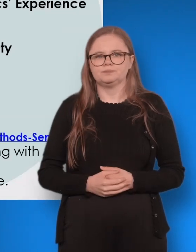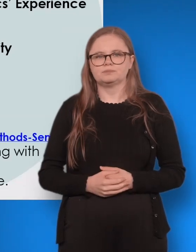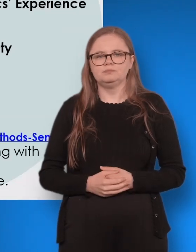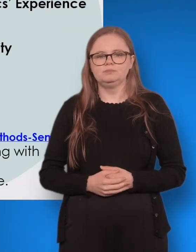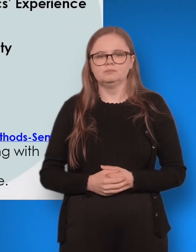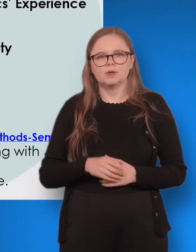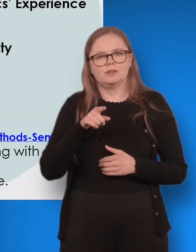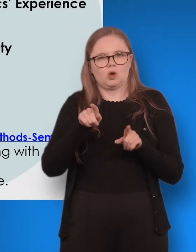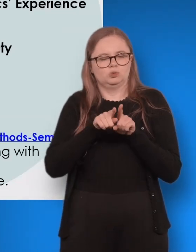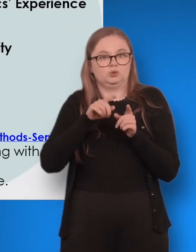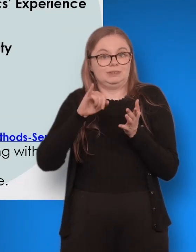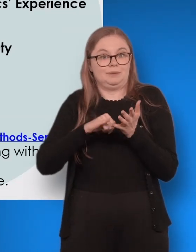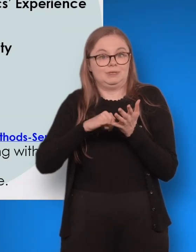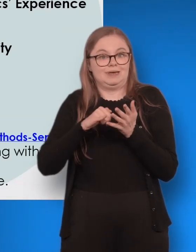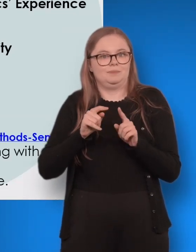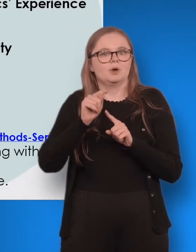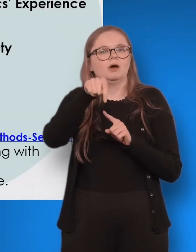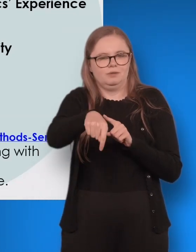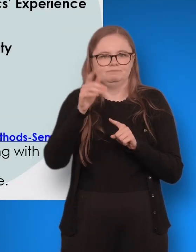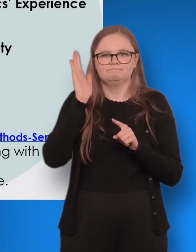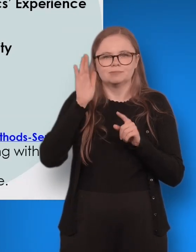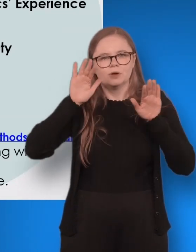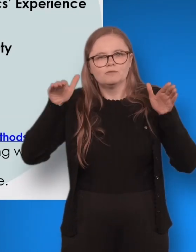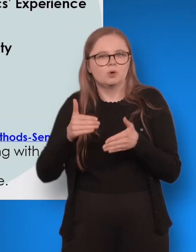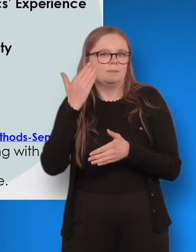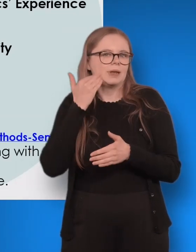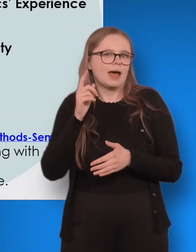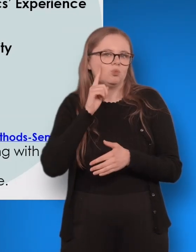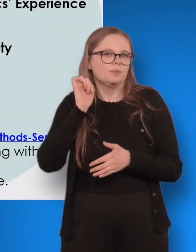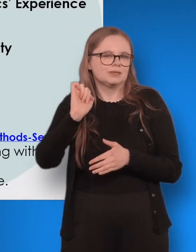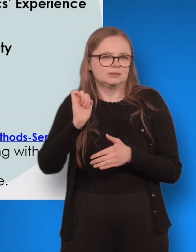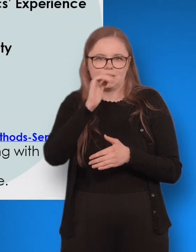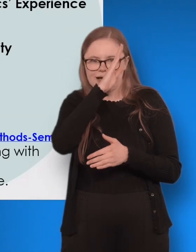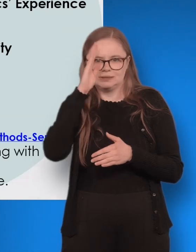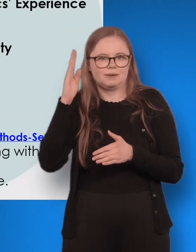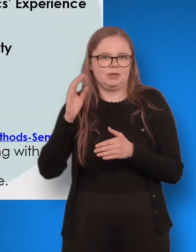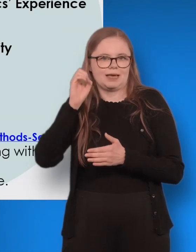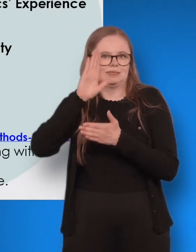seminar in September, which focuses particularly on Black women's academics experiences.